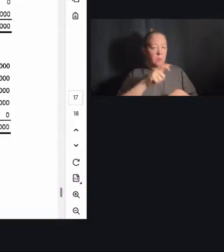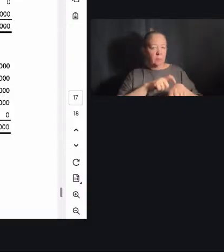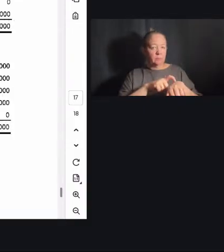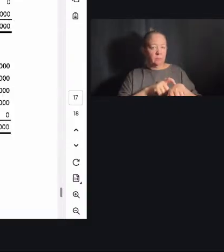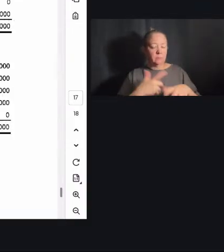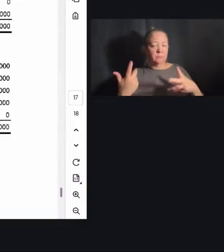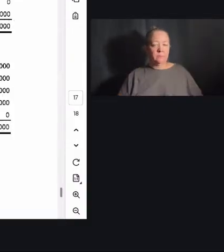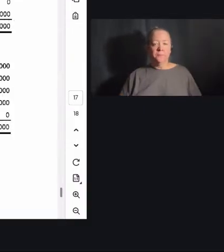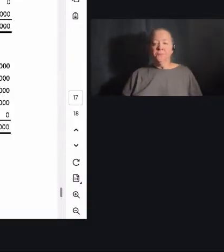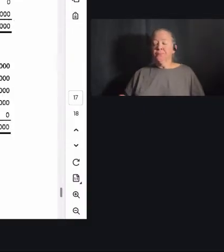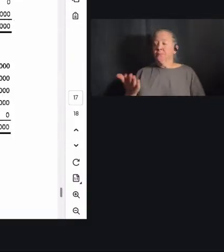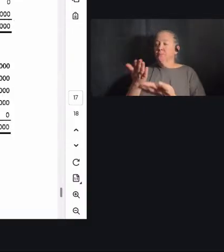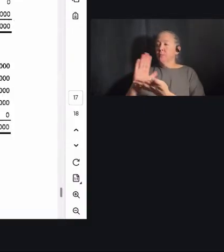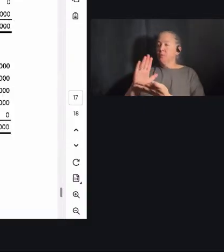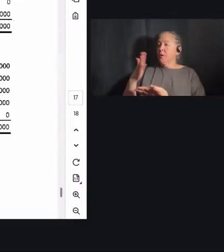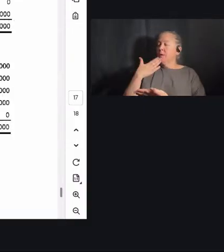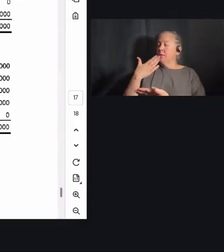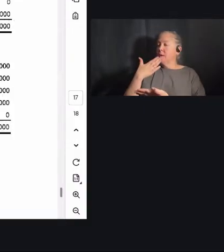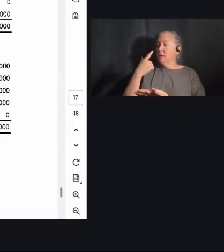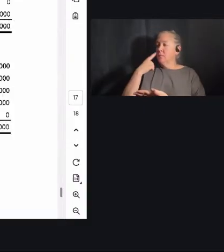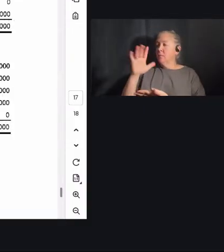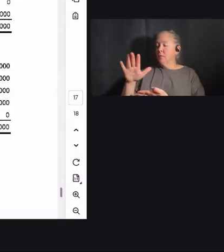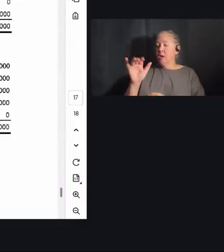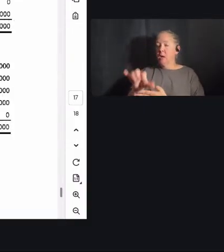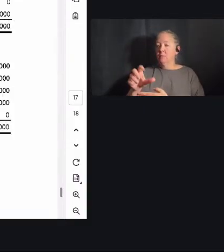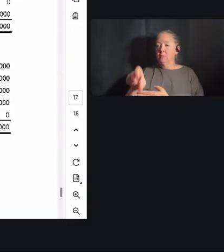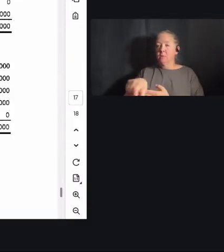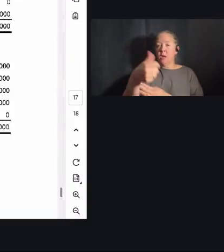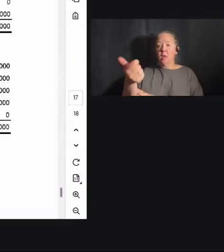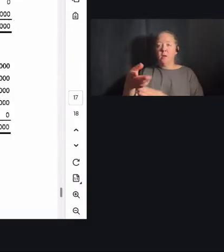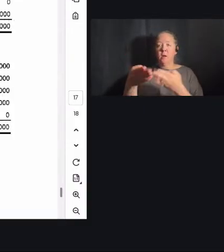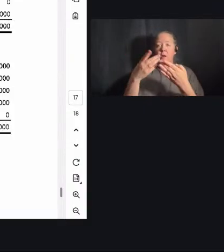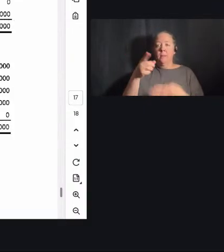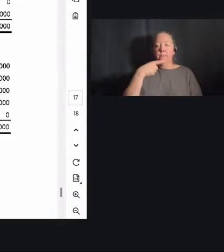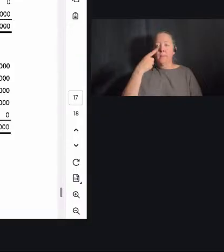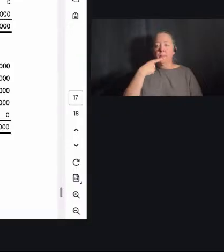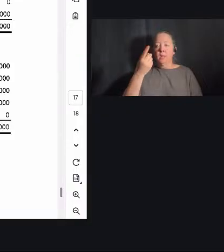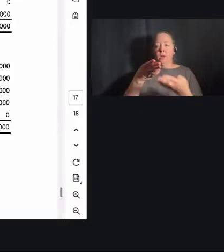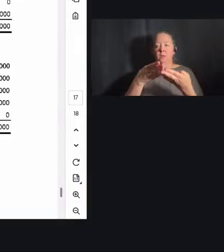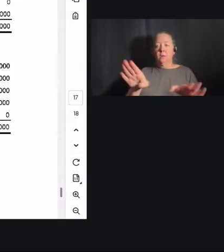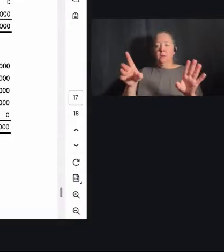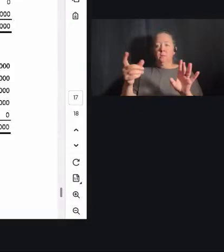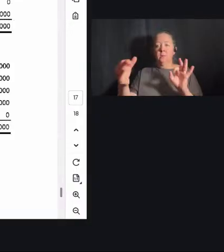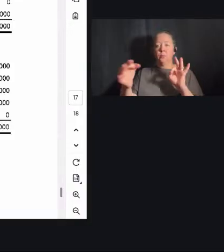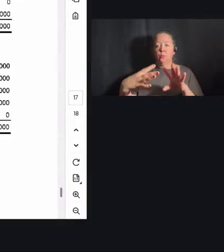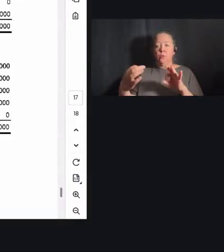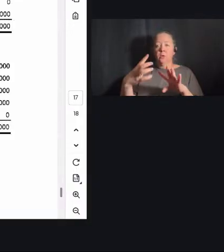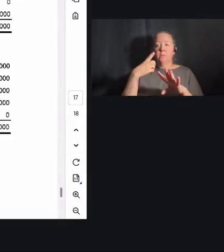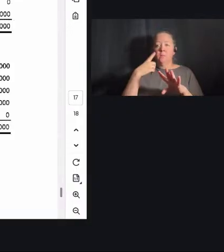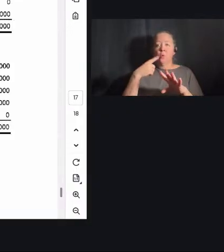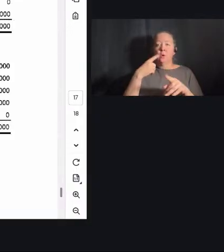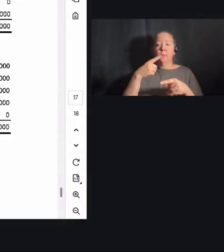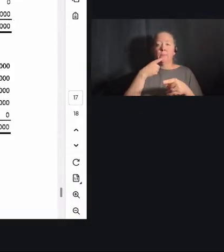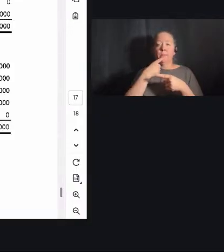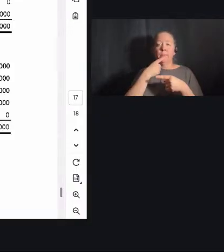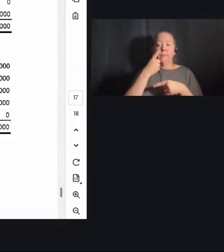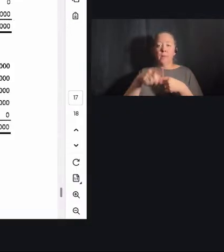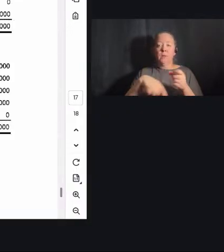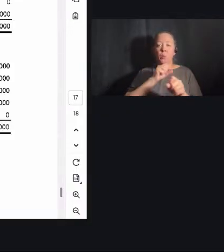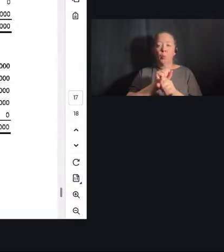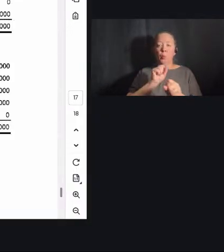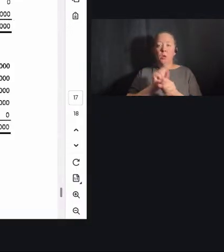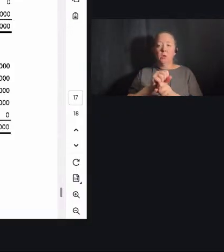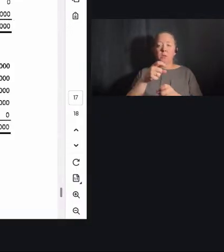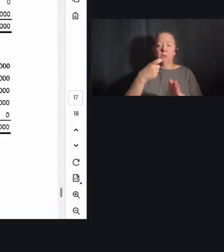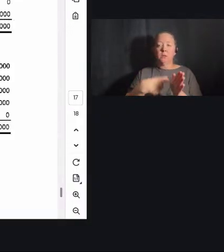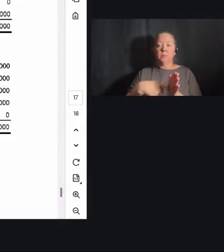All right, thank you for that. Is there any other public input on the Public Works expenditures? Yes, thank you.